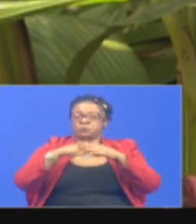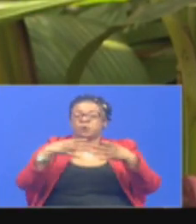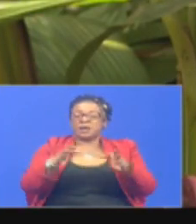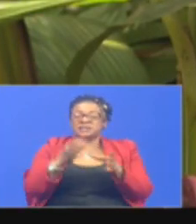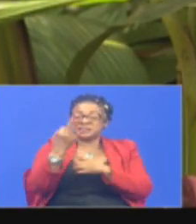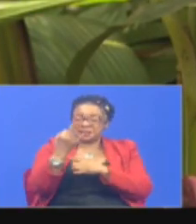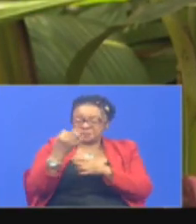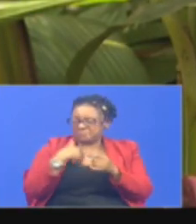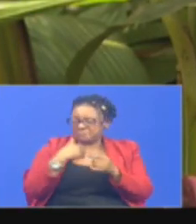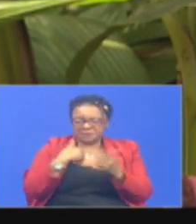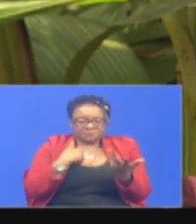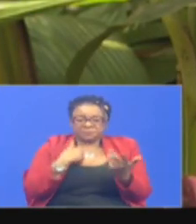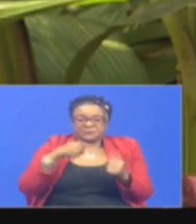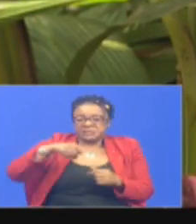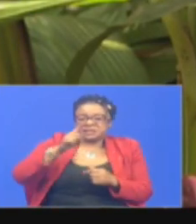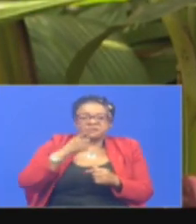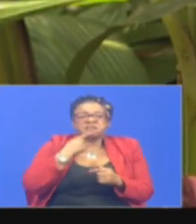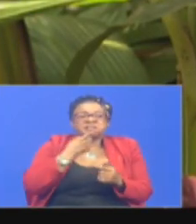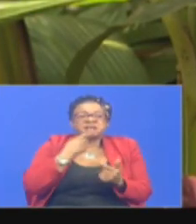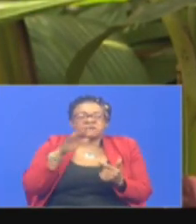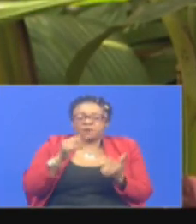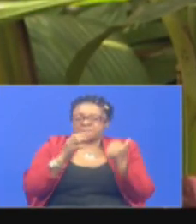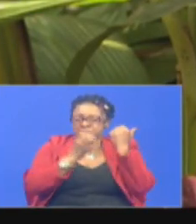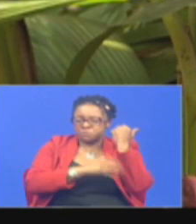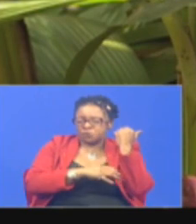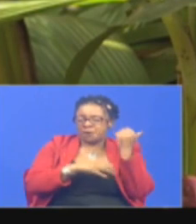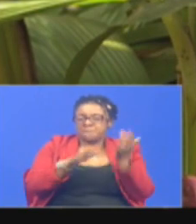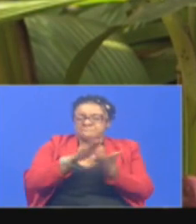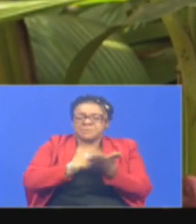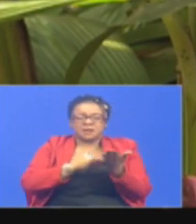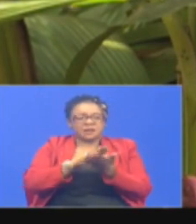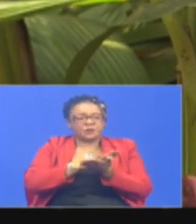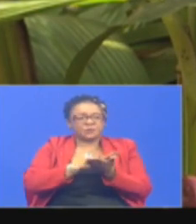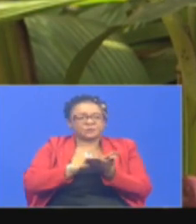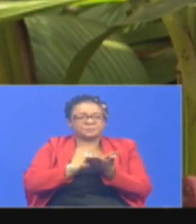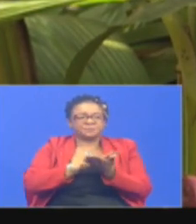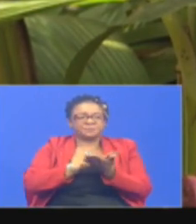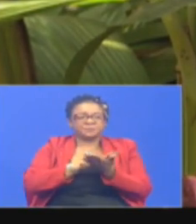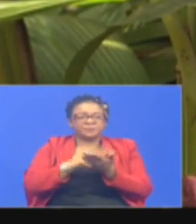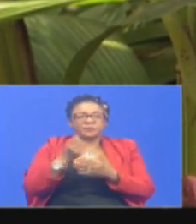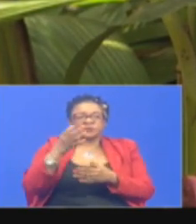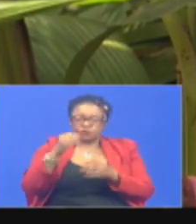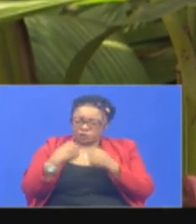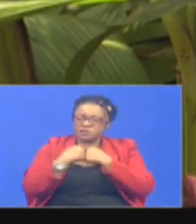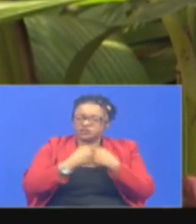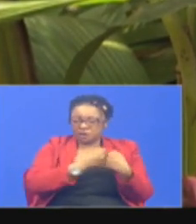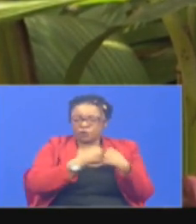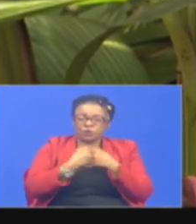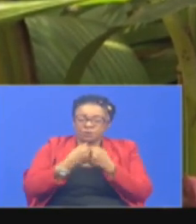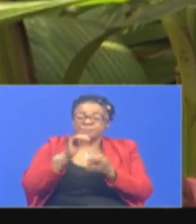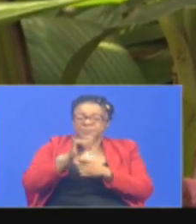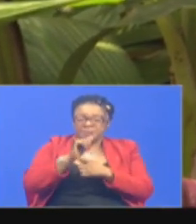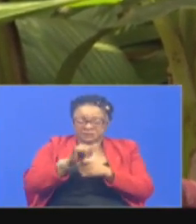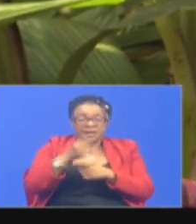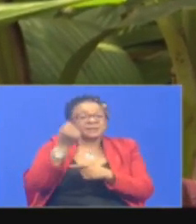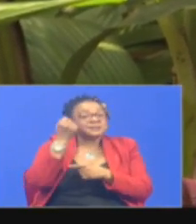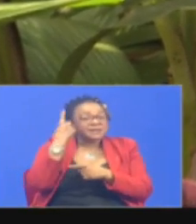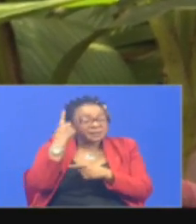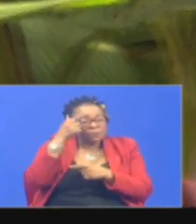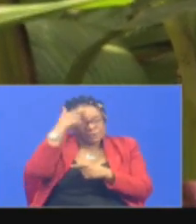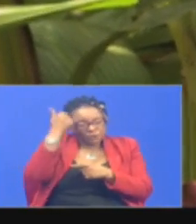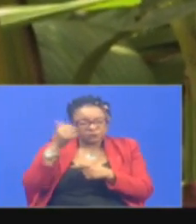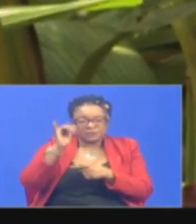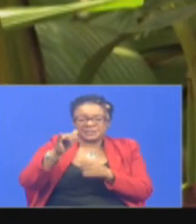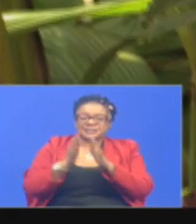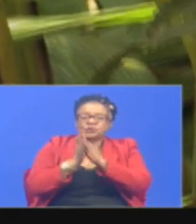because, I mean, he said he came from a poor background and, you know, he struggled. And that's very understandable because that is the story